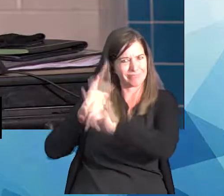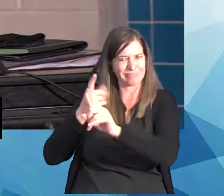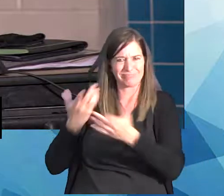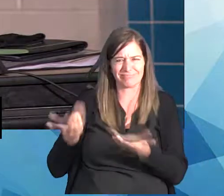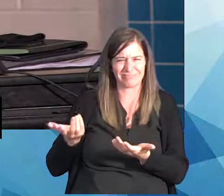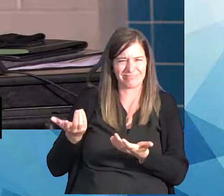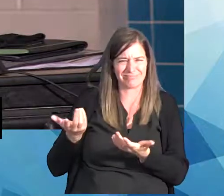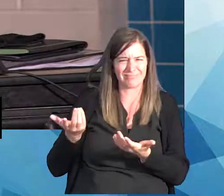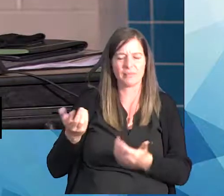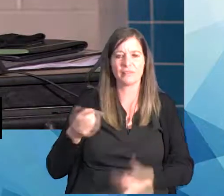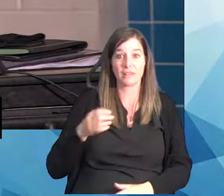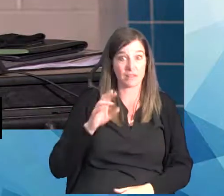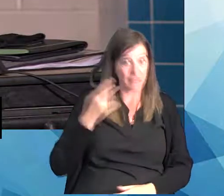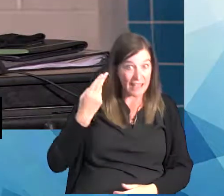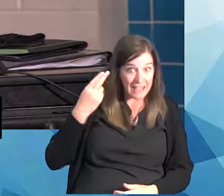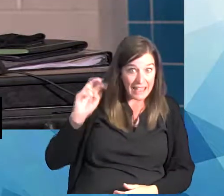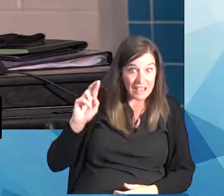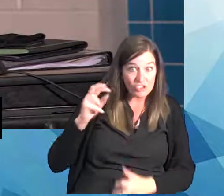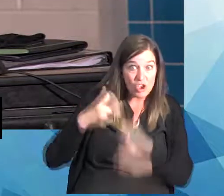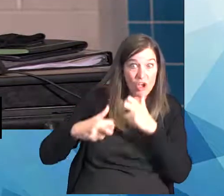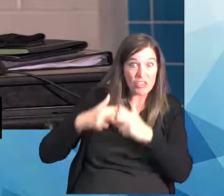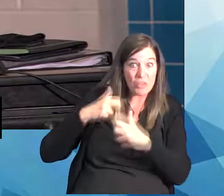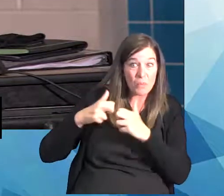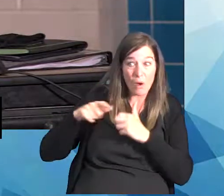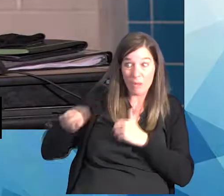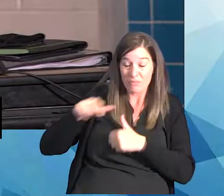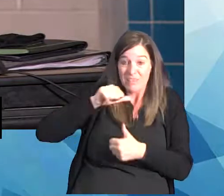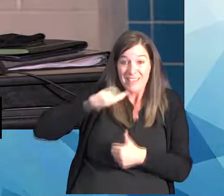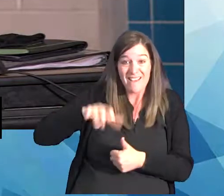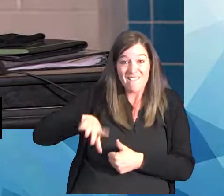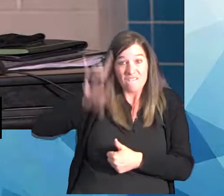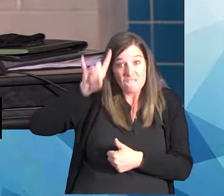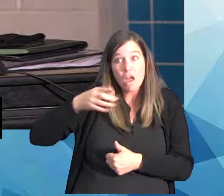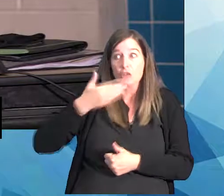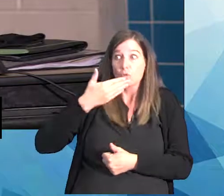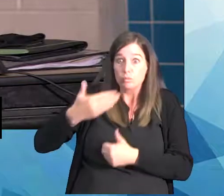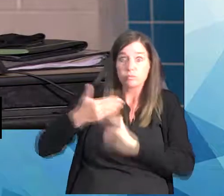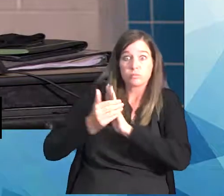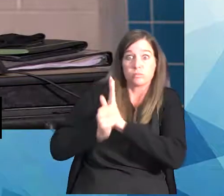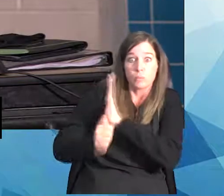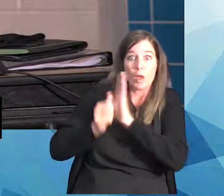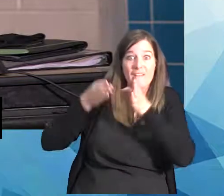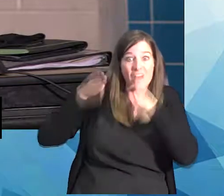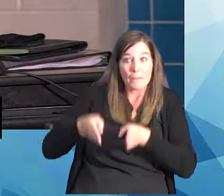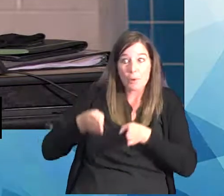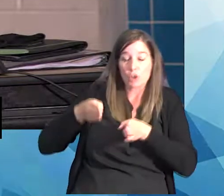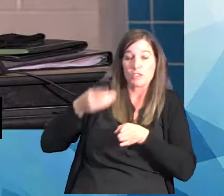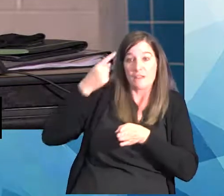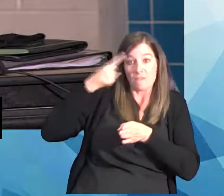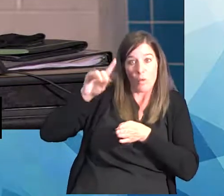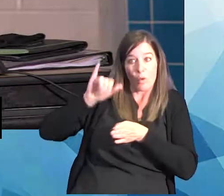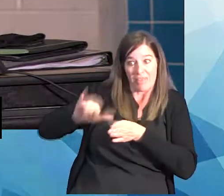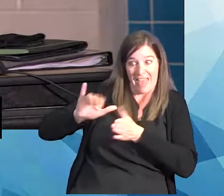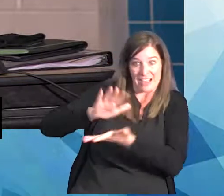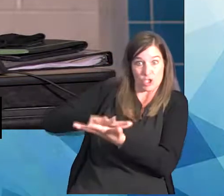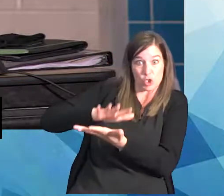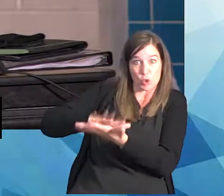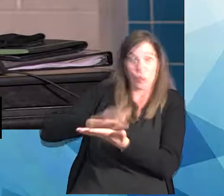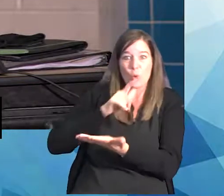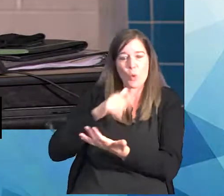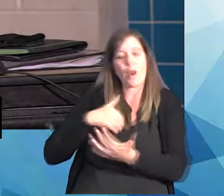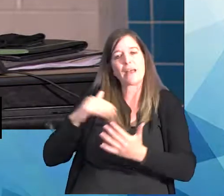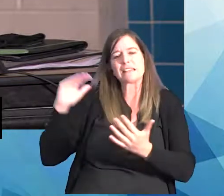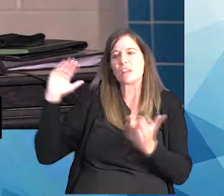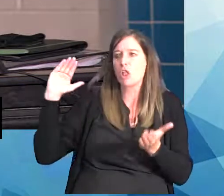HR a part of the problem for not finding a suitable person to run a school with some of the lowest scholastic numbers in the state? How do